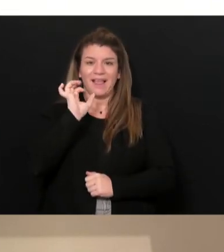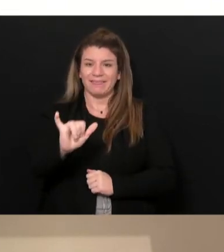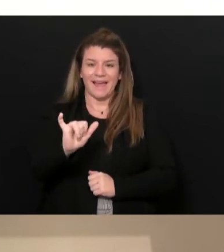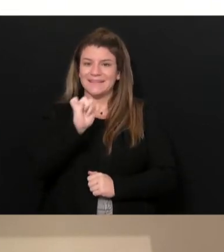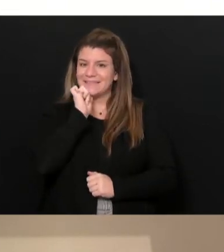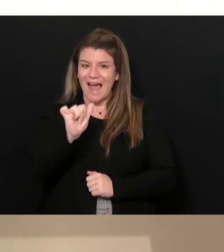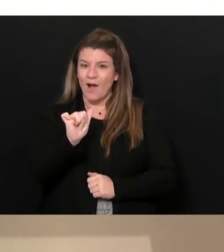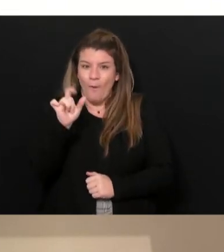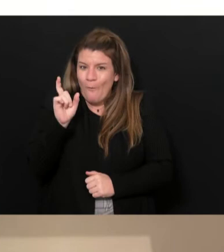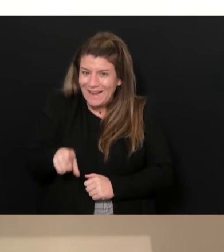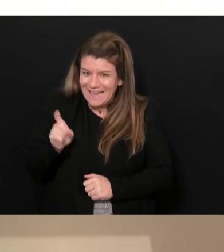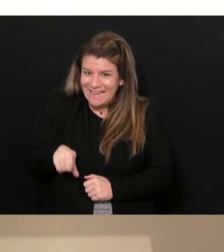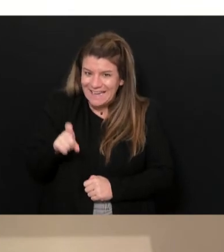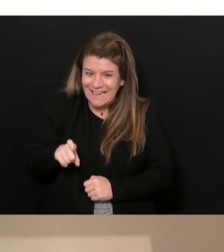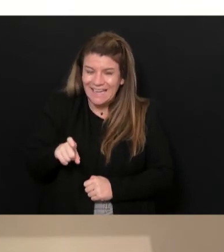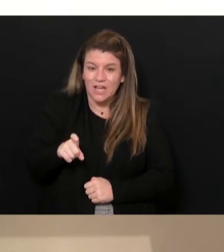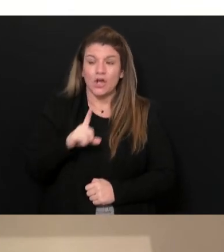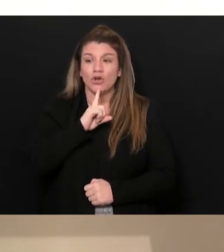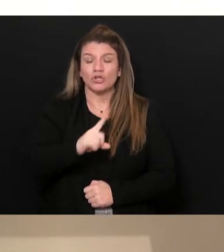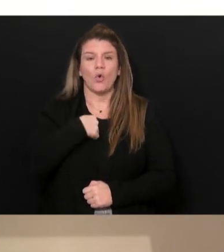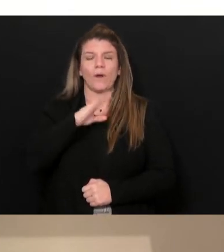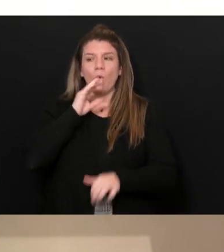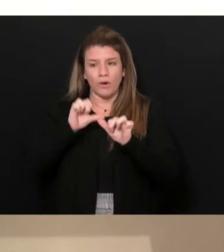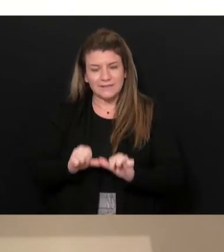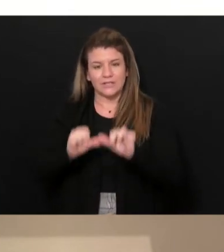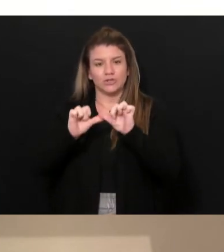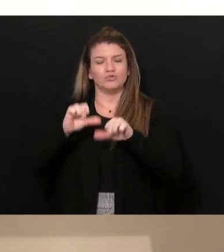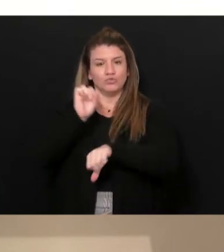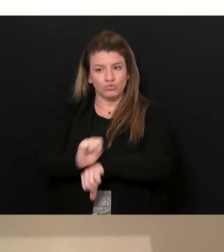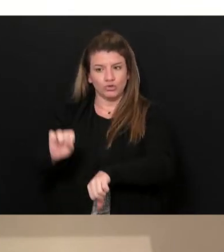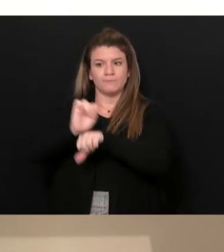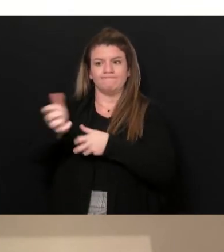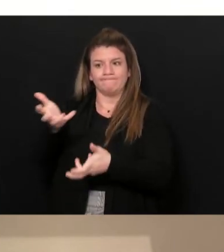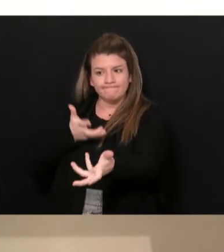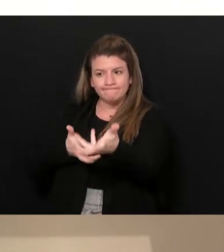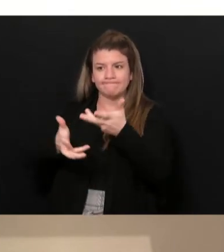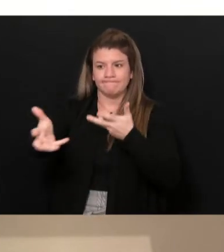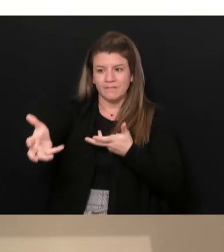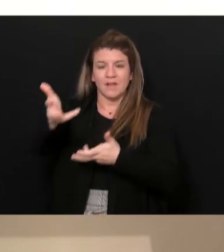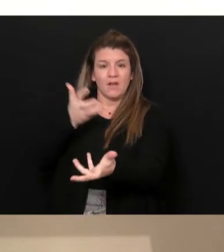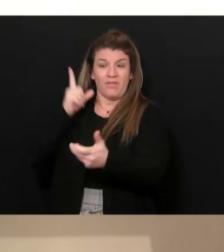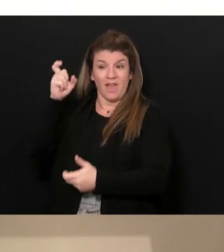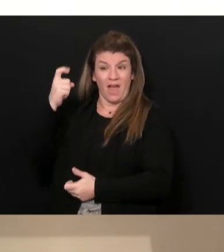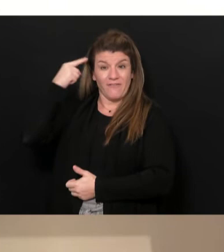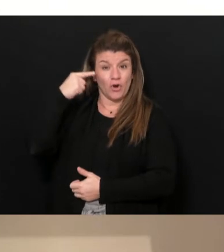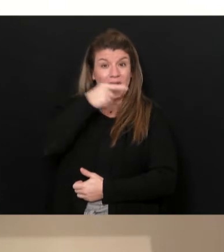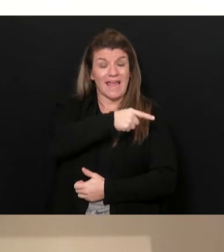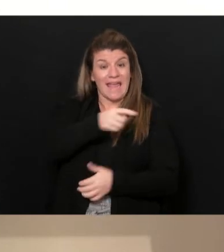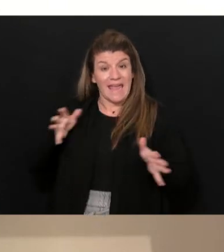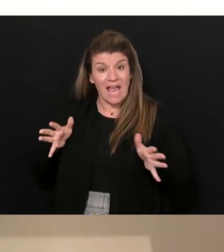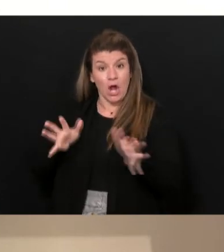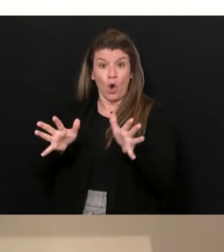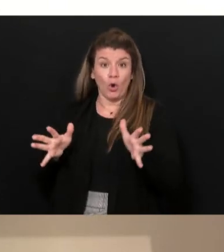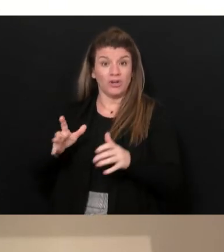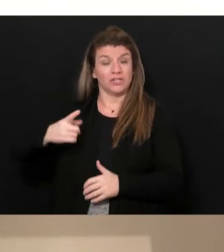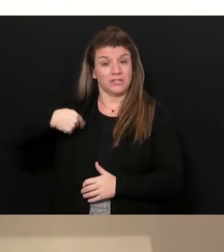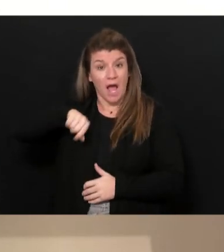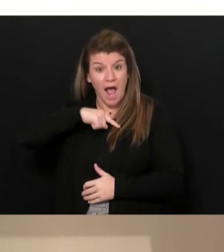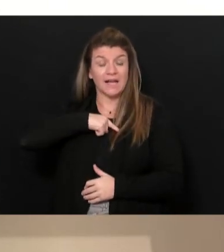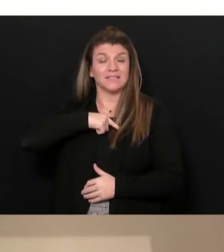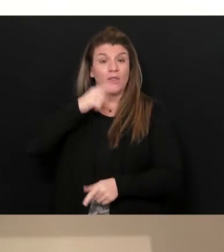we need. So we continue to work with the Governor daily, and he continues to drive us and press us in